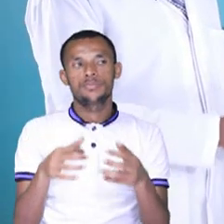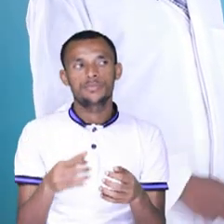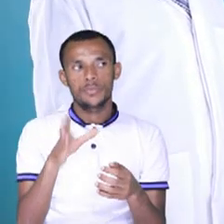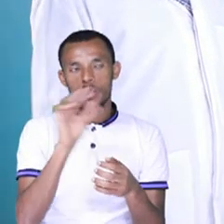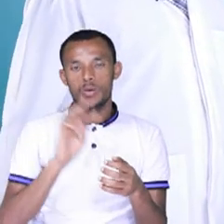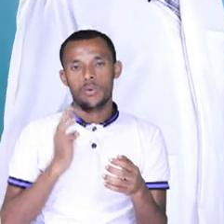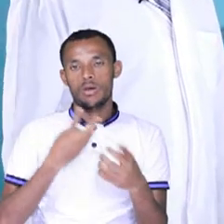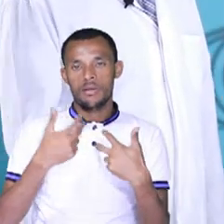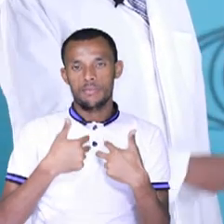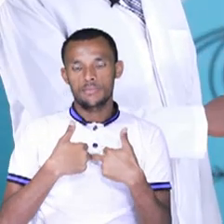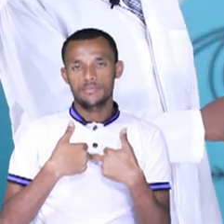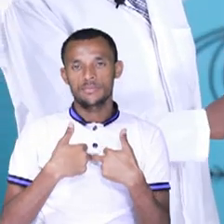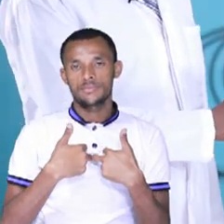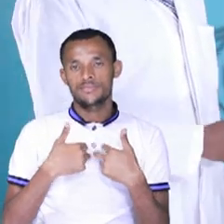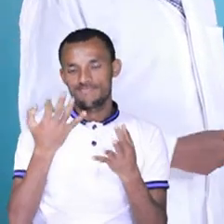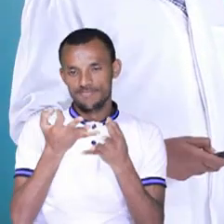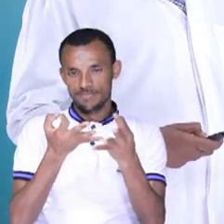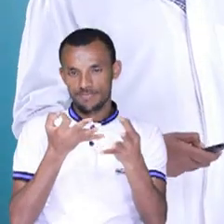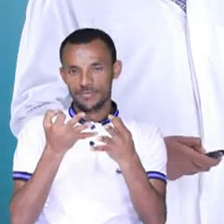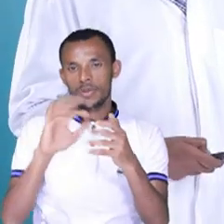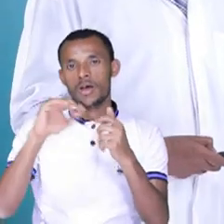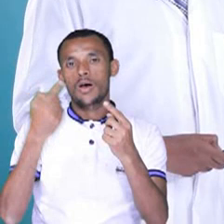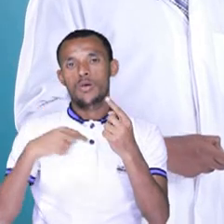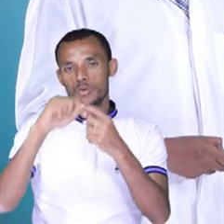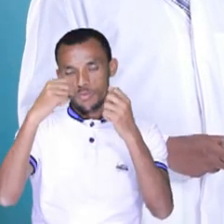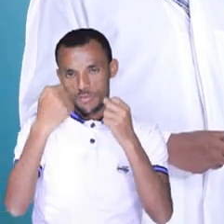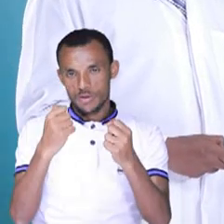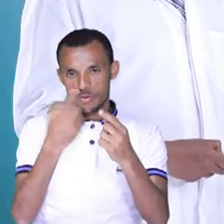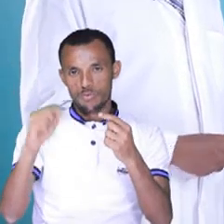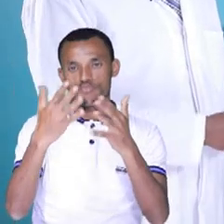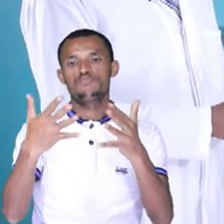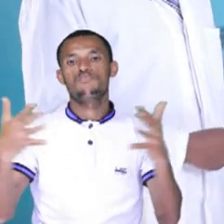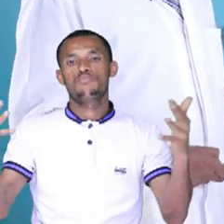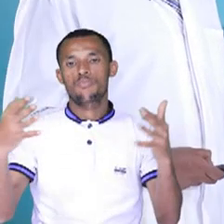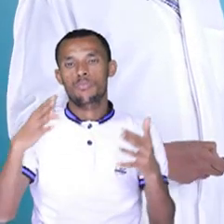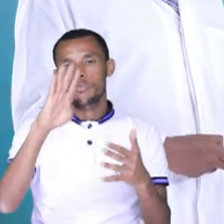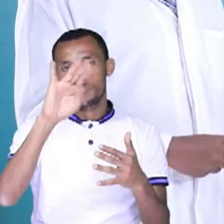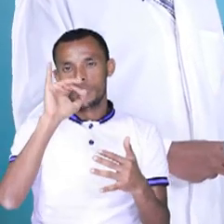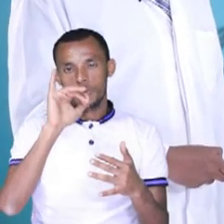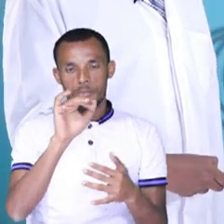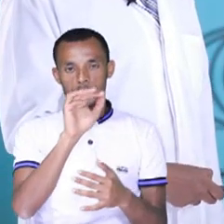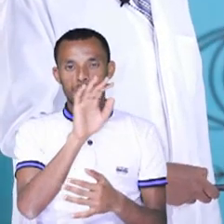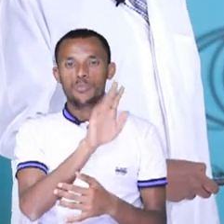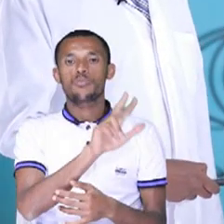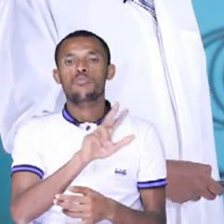And we'll have expansion, how it is possible to expand binomial